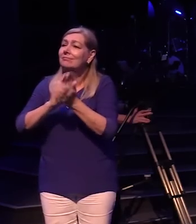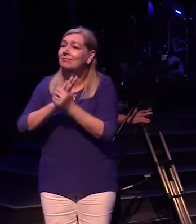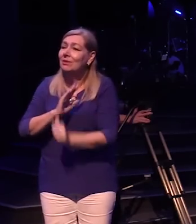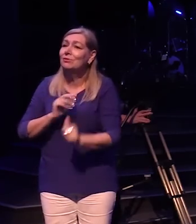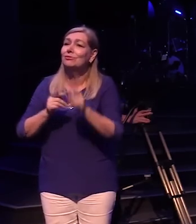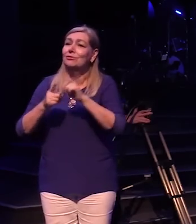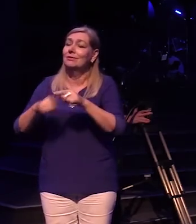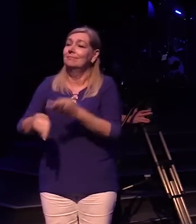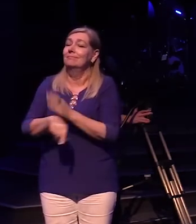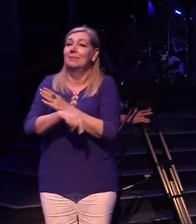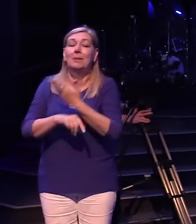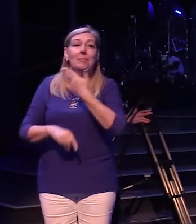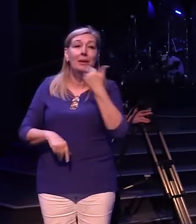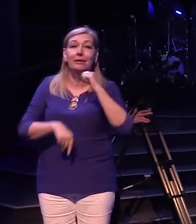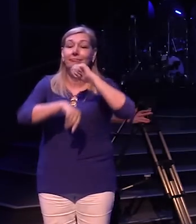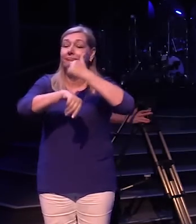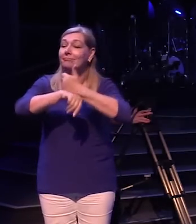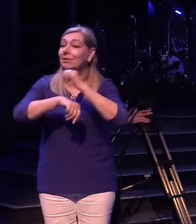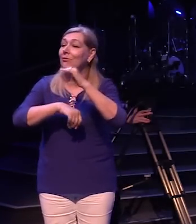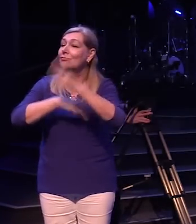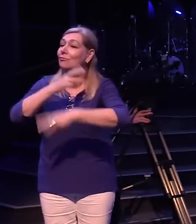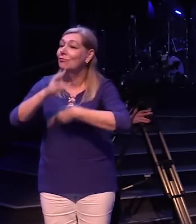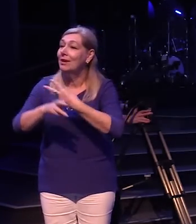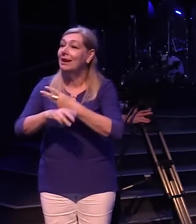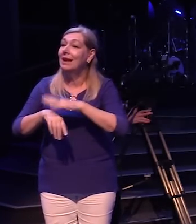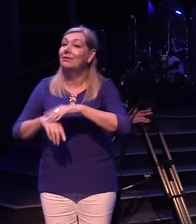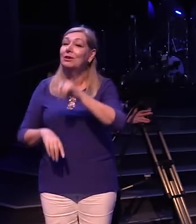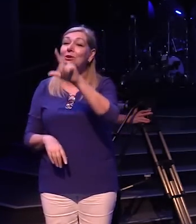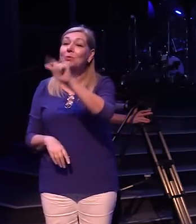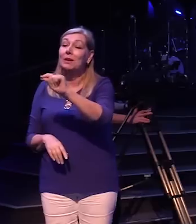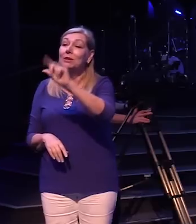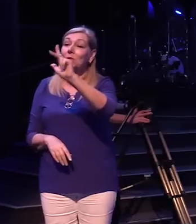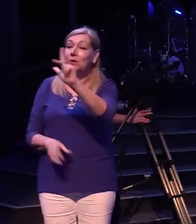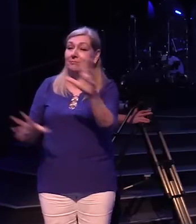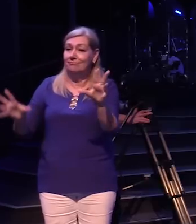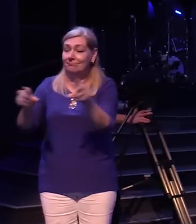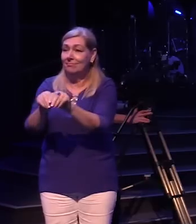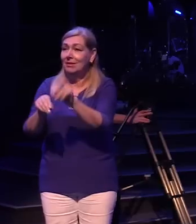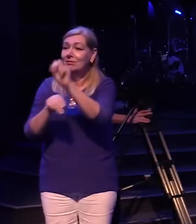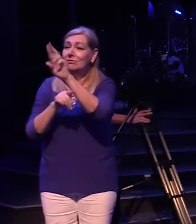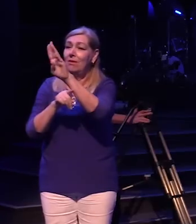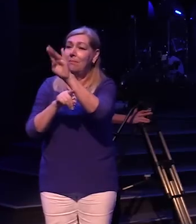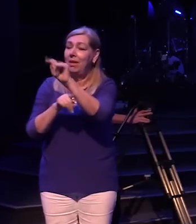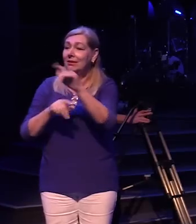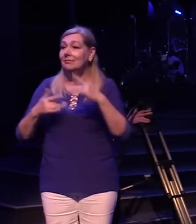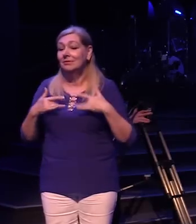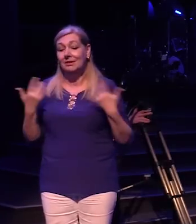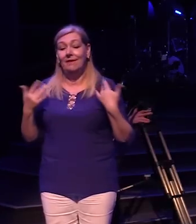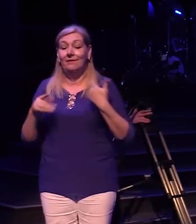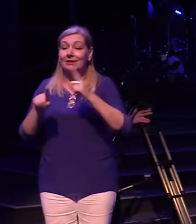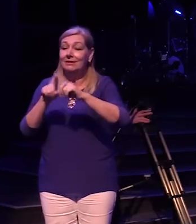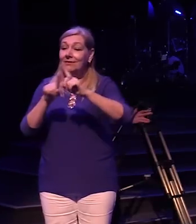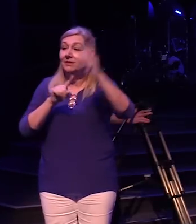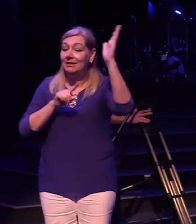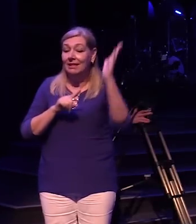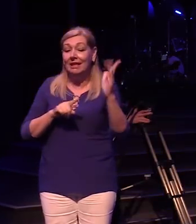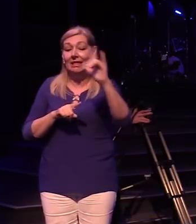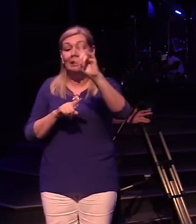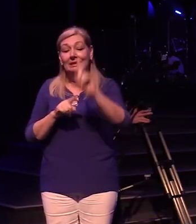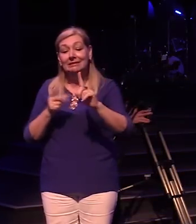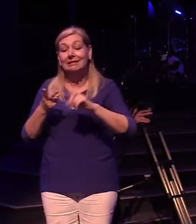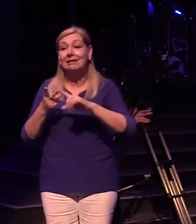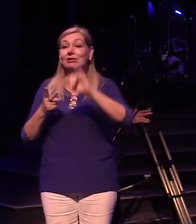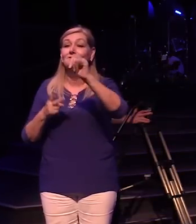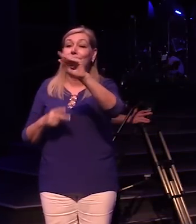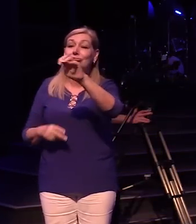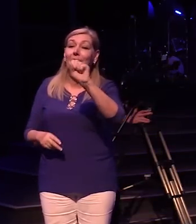create a better world. At the 2023 Summit, you'll hear from world-class leaders like Patrick Lencioni, Liz Bohannon,